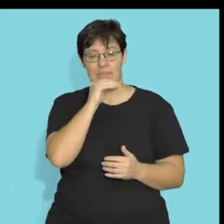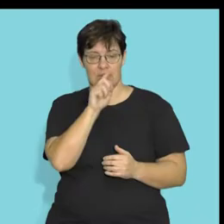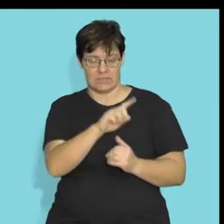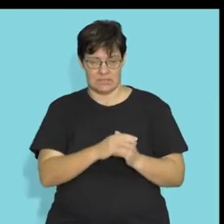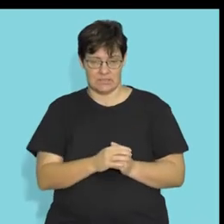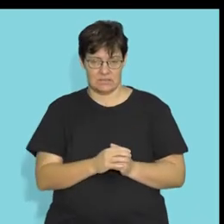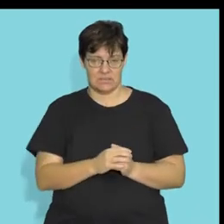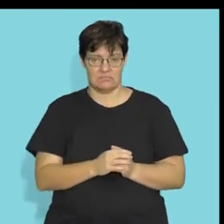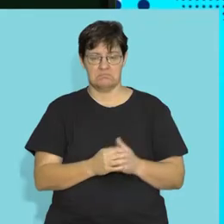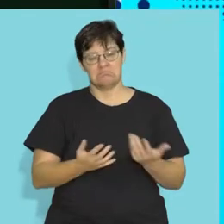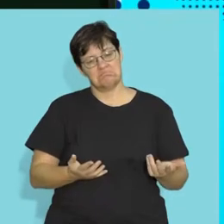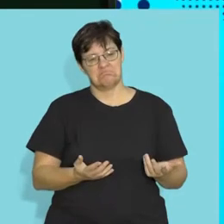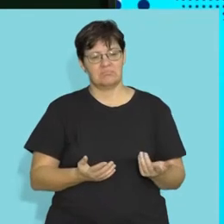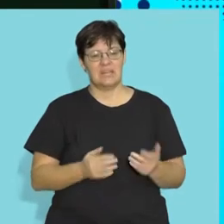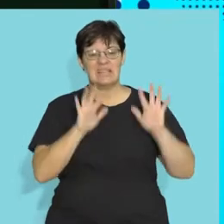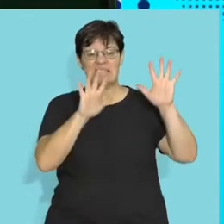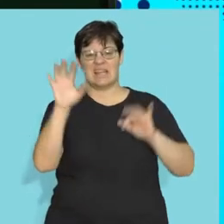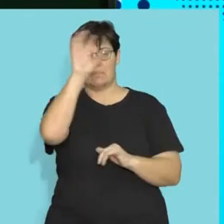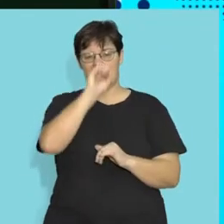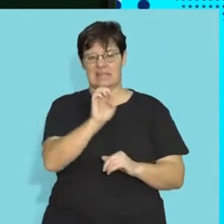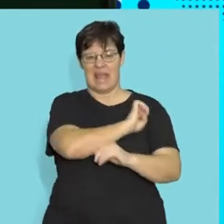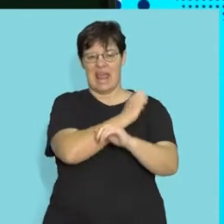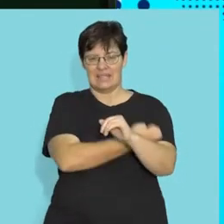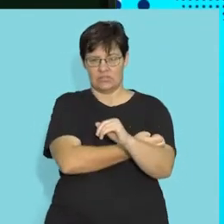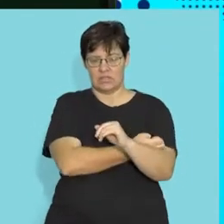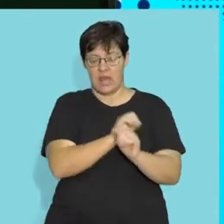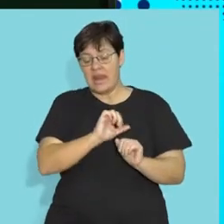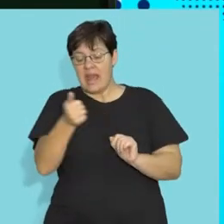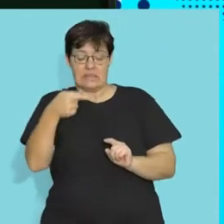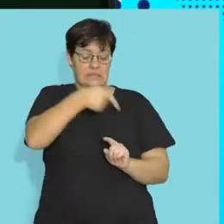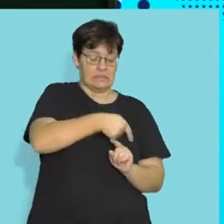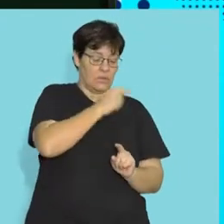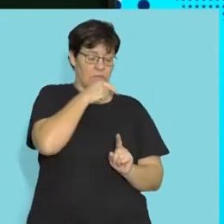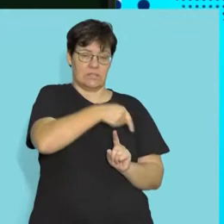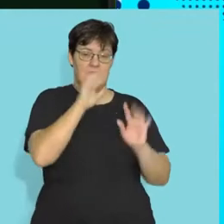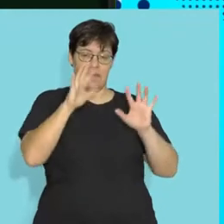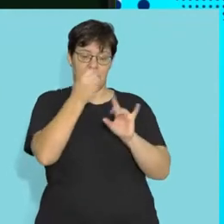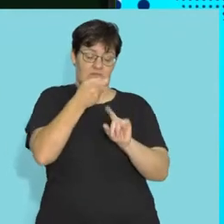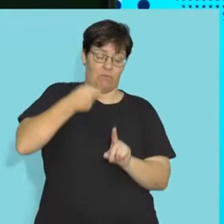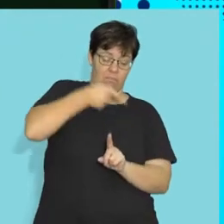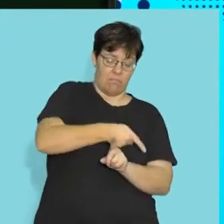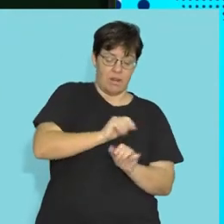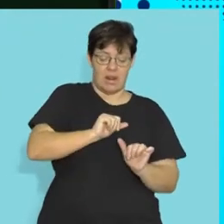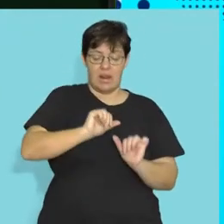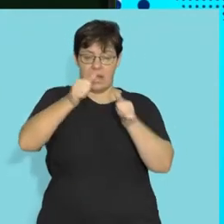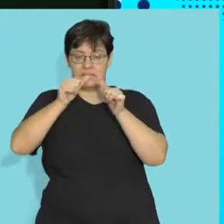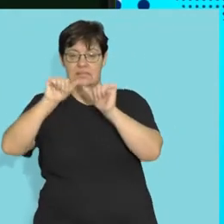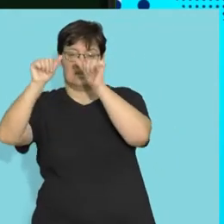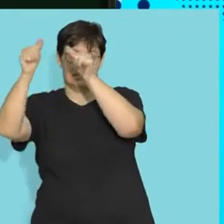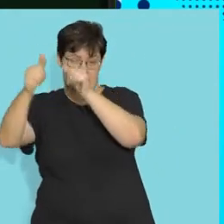this means that there's probably only around 10% of energy is available to the next trophic level as we move from one to the